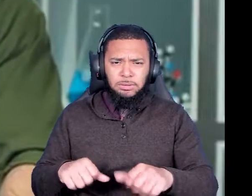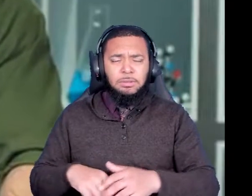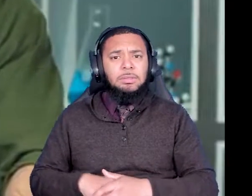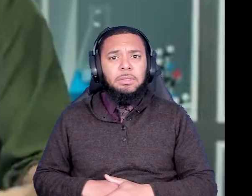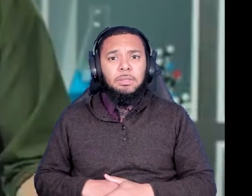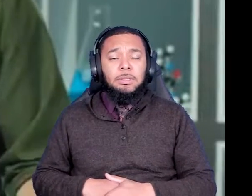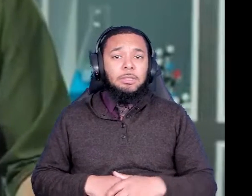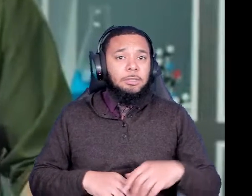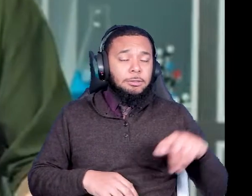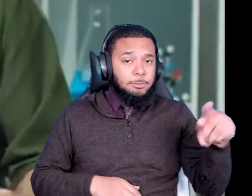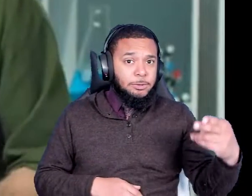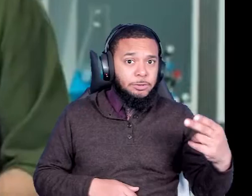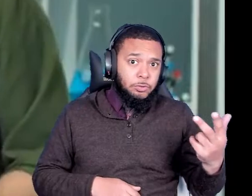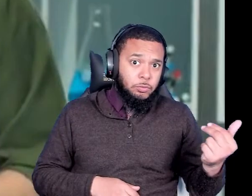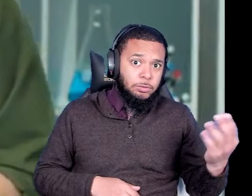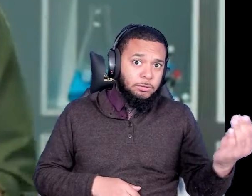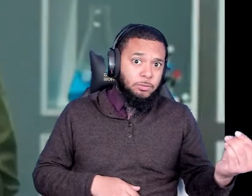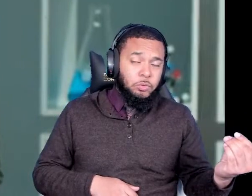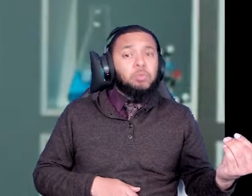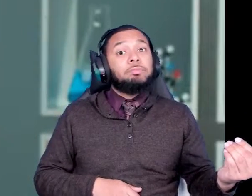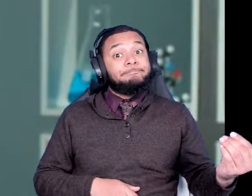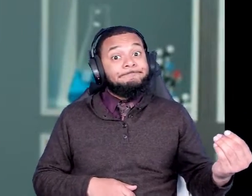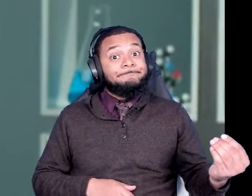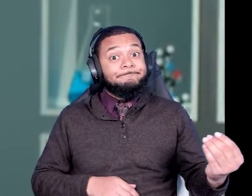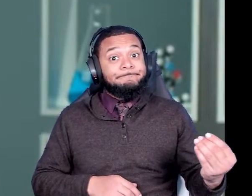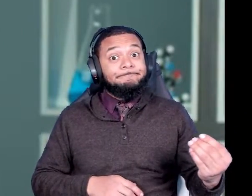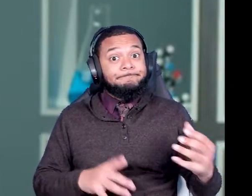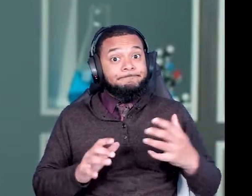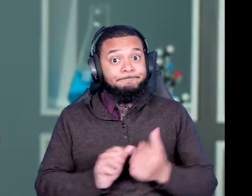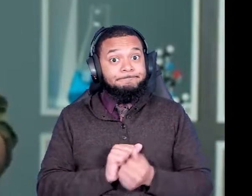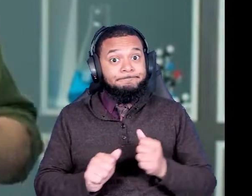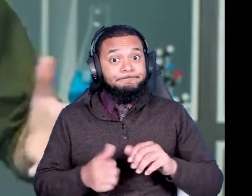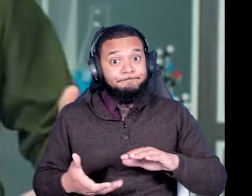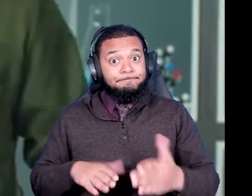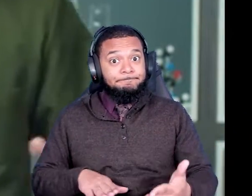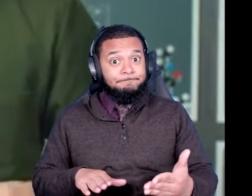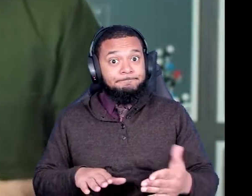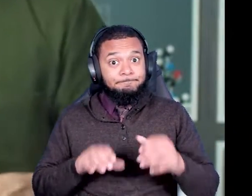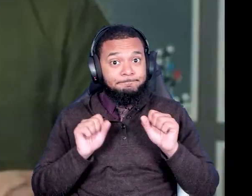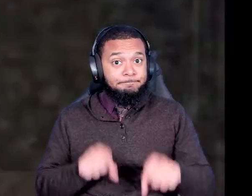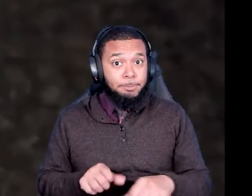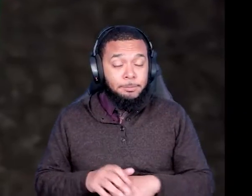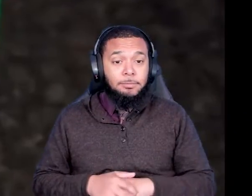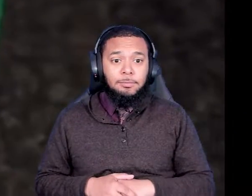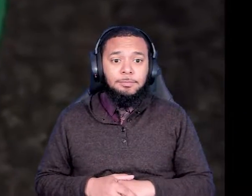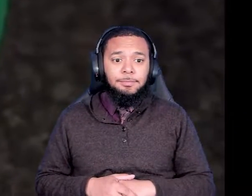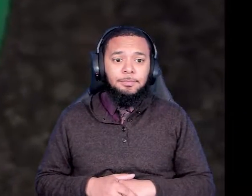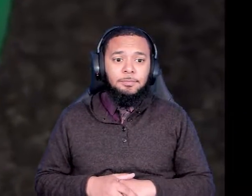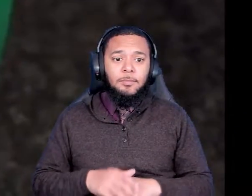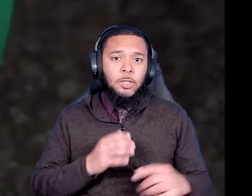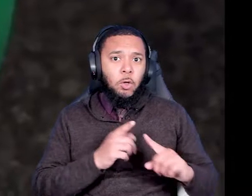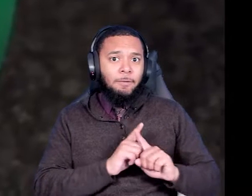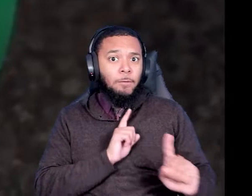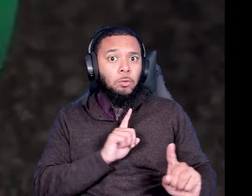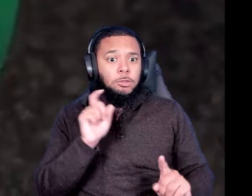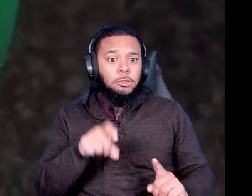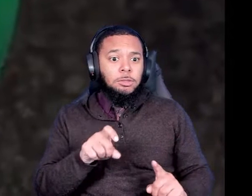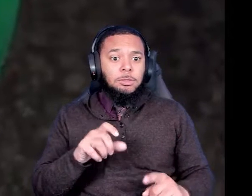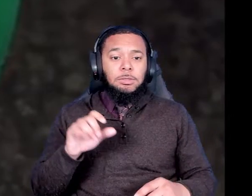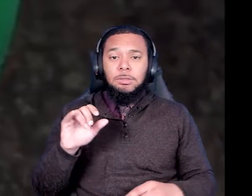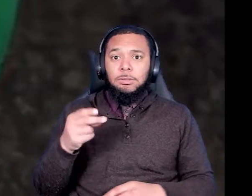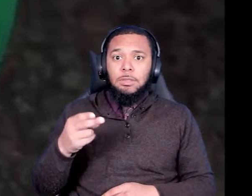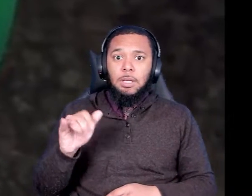13, 14 is going to be very damaging or deadly to your body. So you want to stay away from those things. If you're using hydrochloric